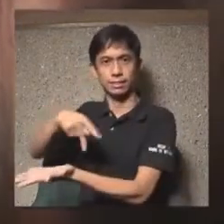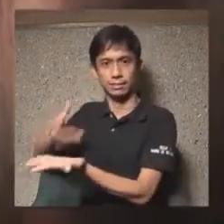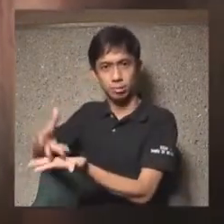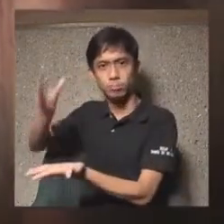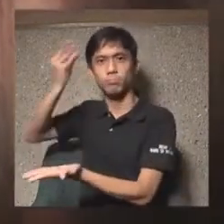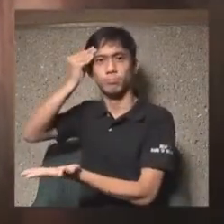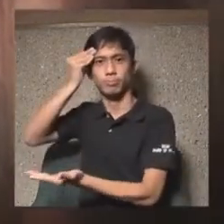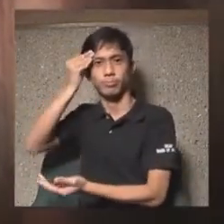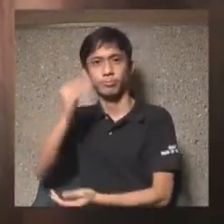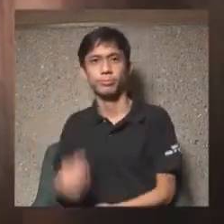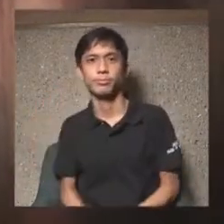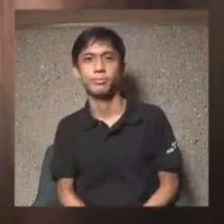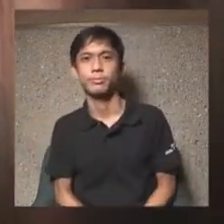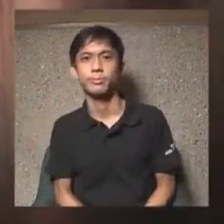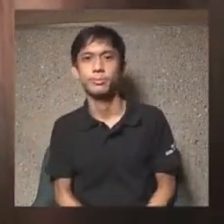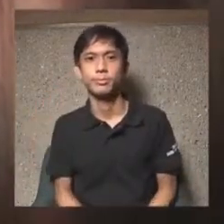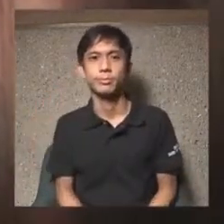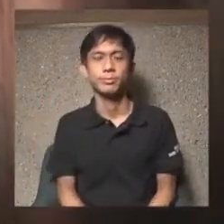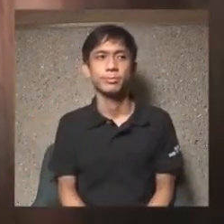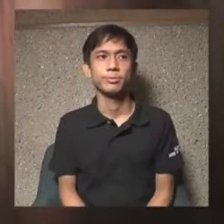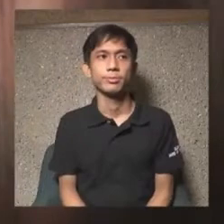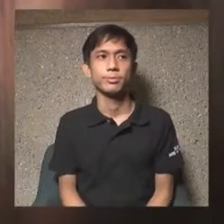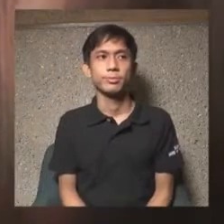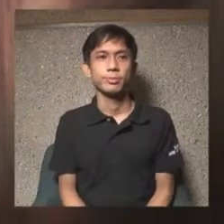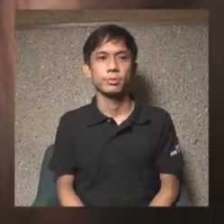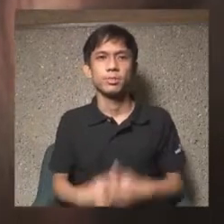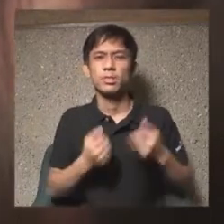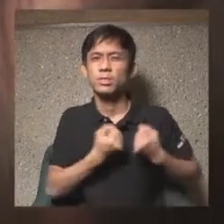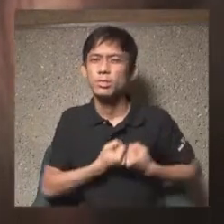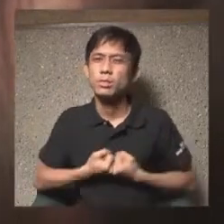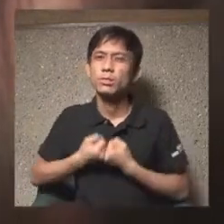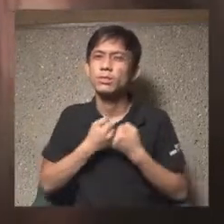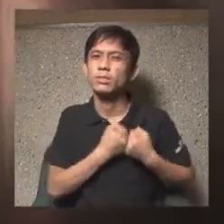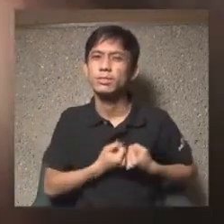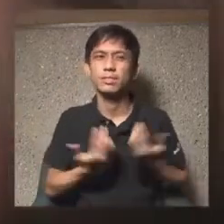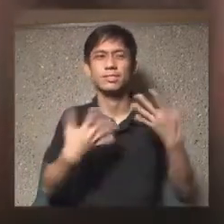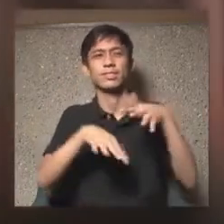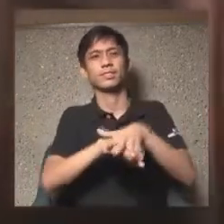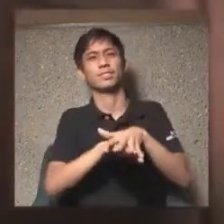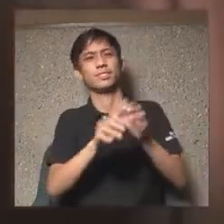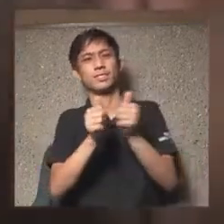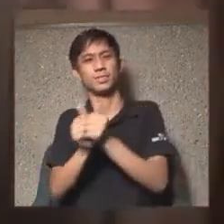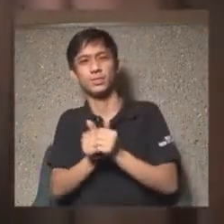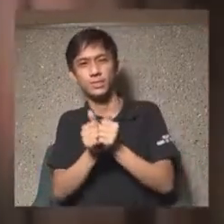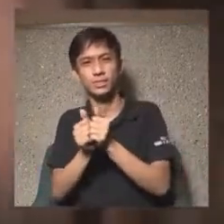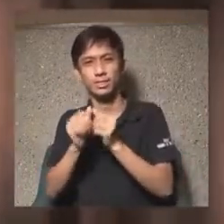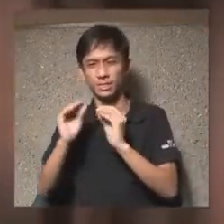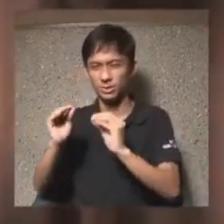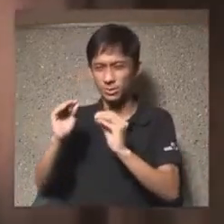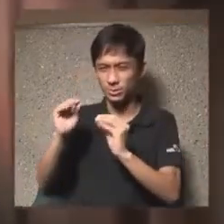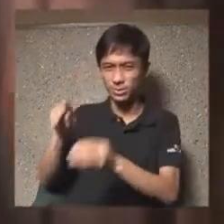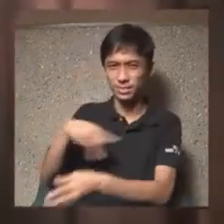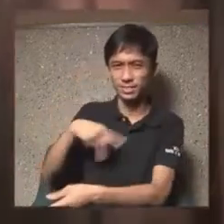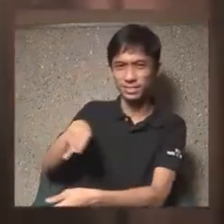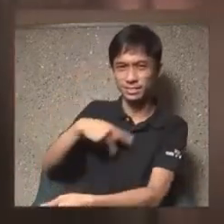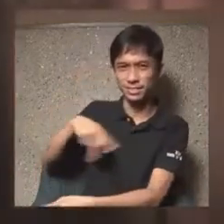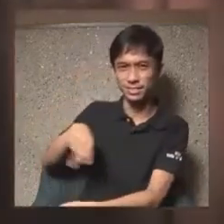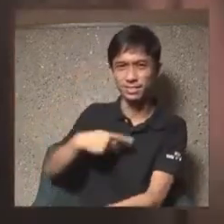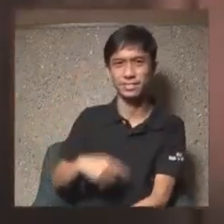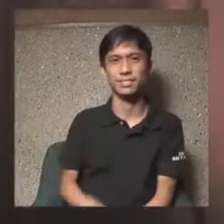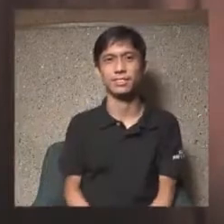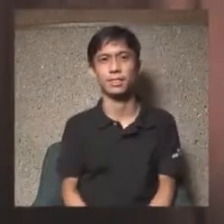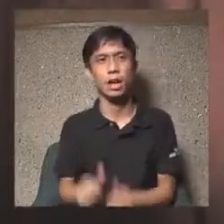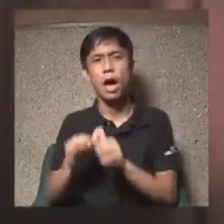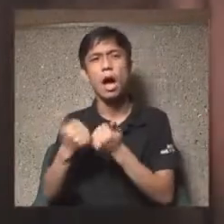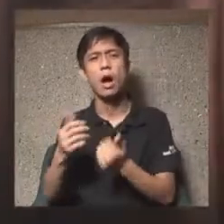And this is a wrestling match with the dance instructor. Because she was saying with me, okay, do this and do that. And I